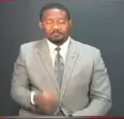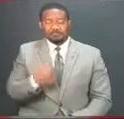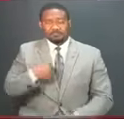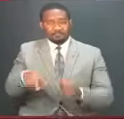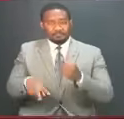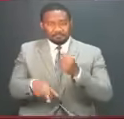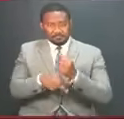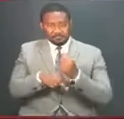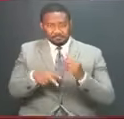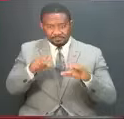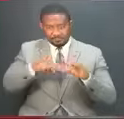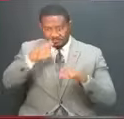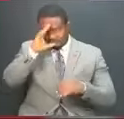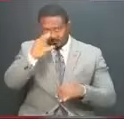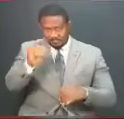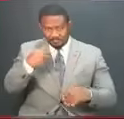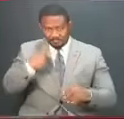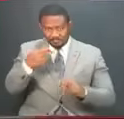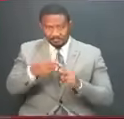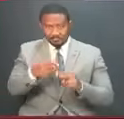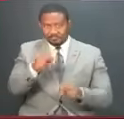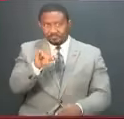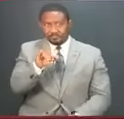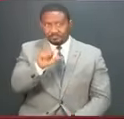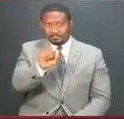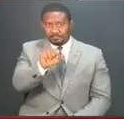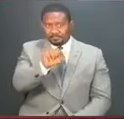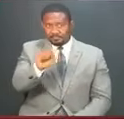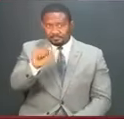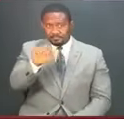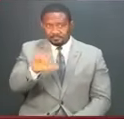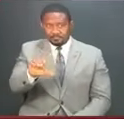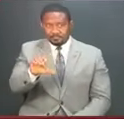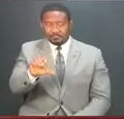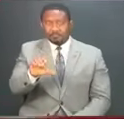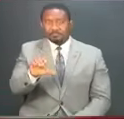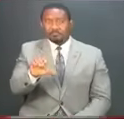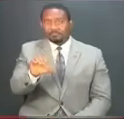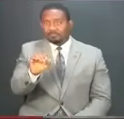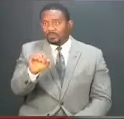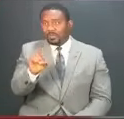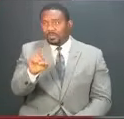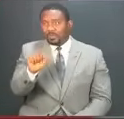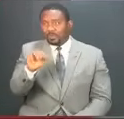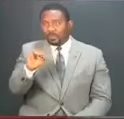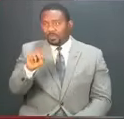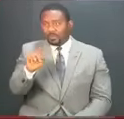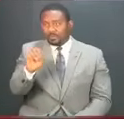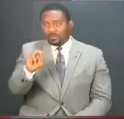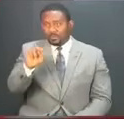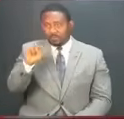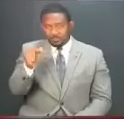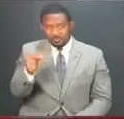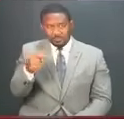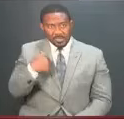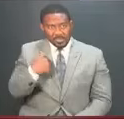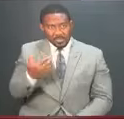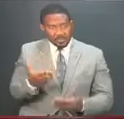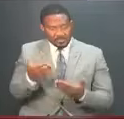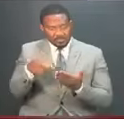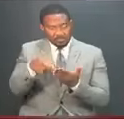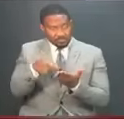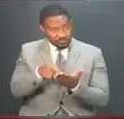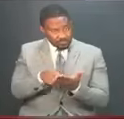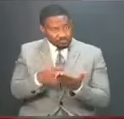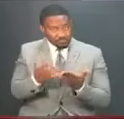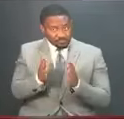the committee. My name is Isaac Ashai Odampton. In seconding the motion, I present the report and